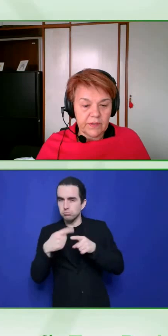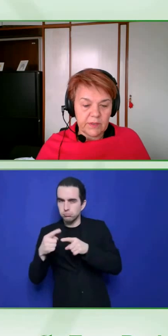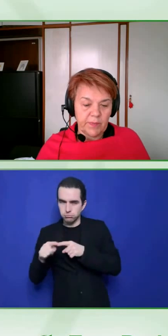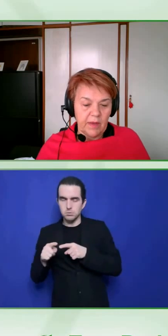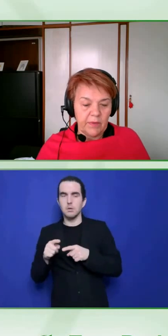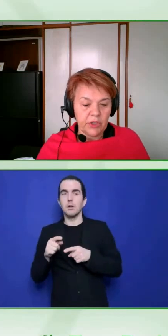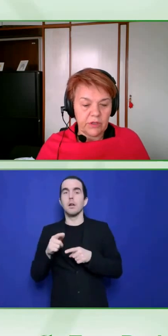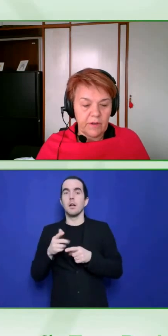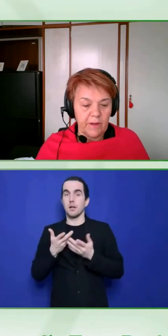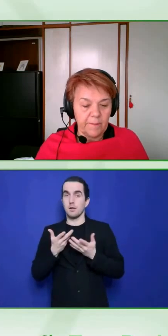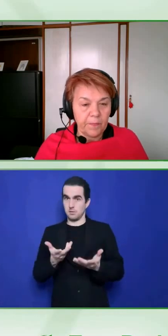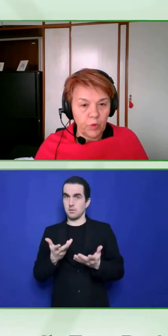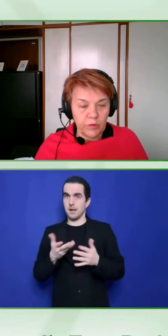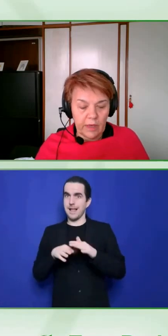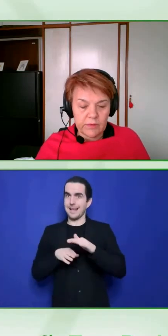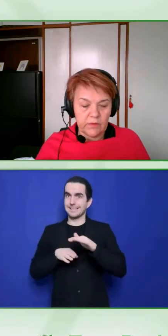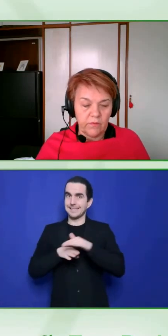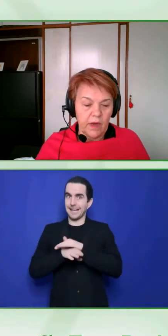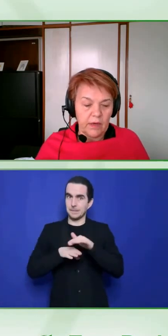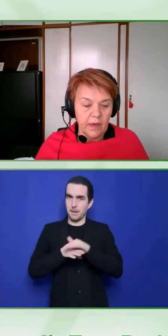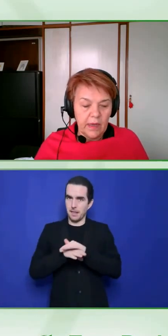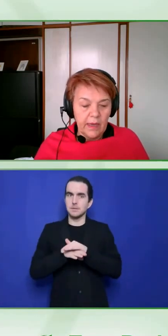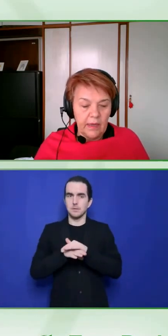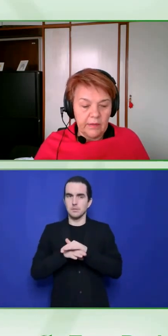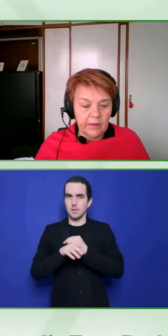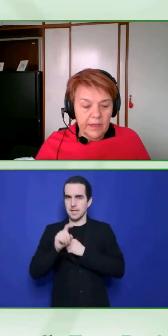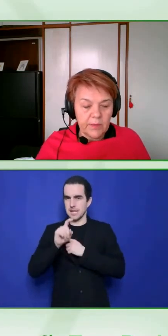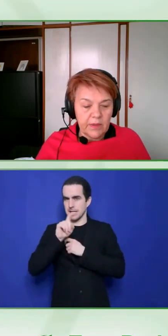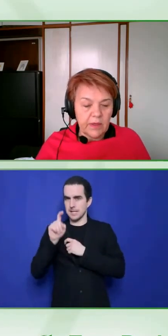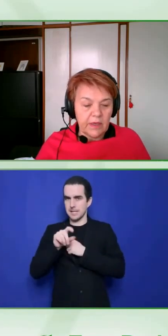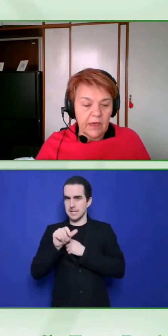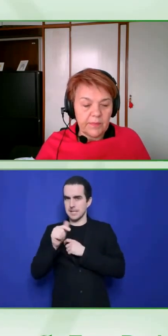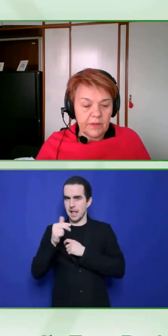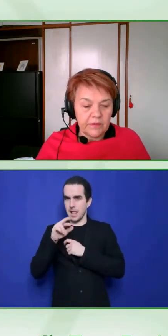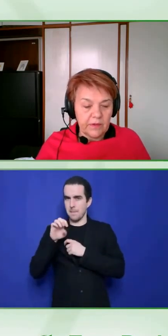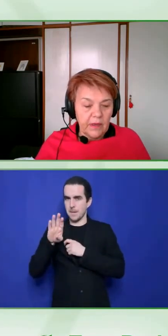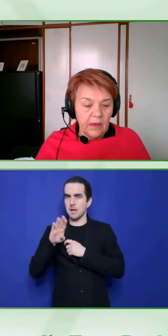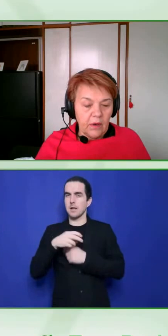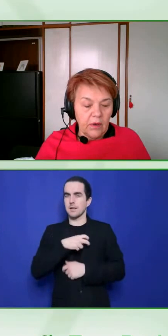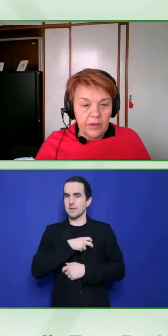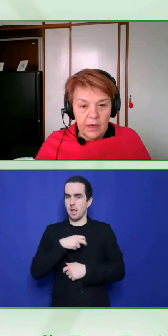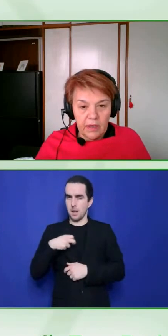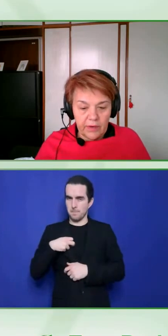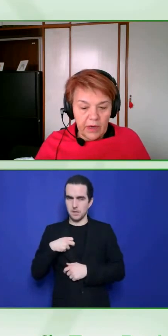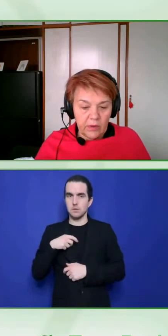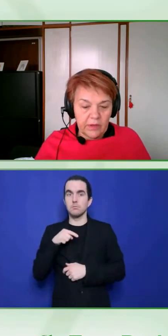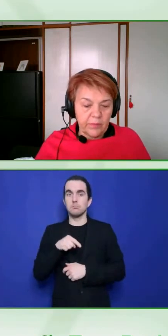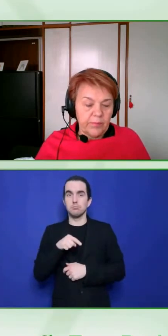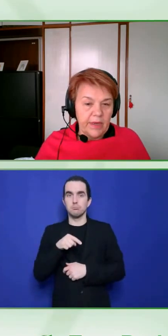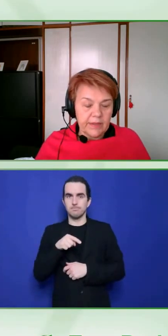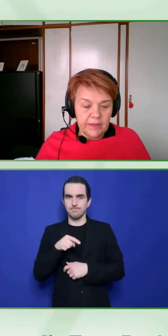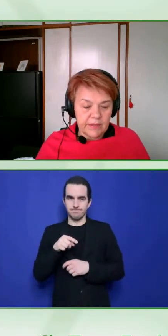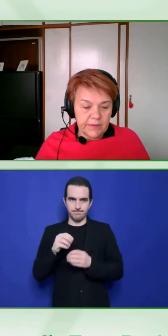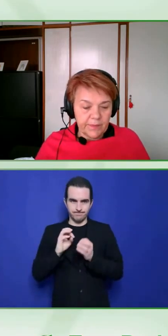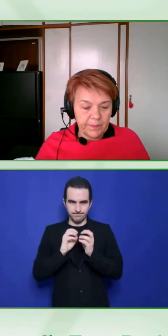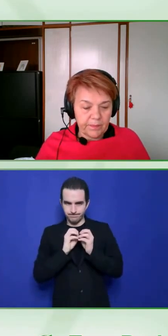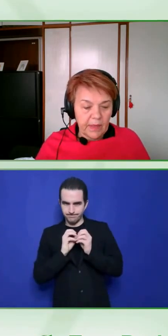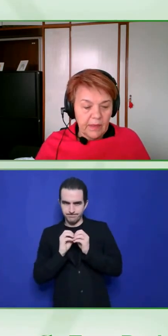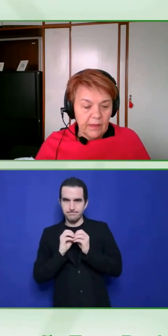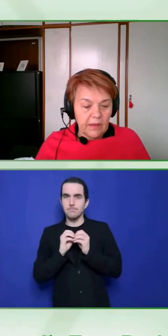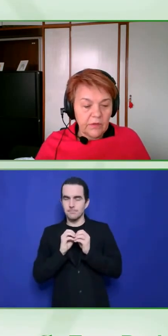was first published in 2001 and has been adapted on a regular